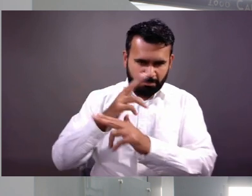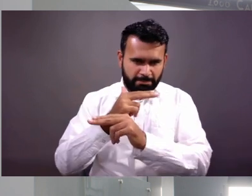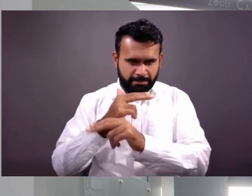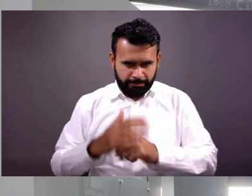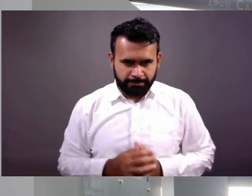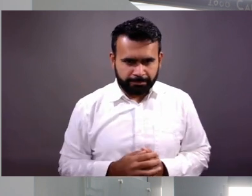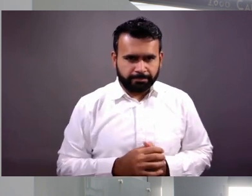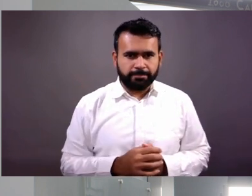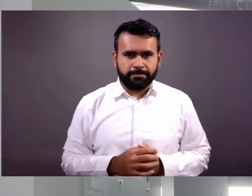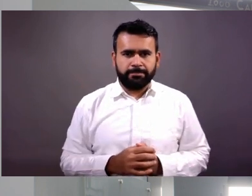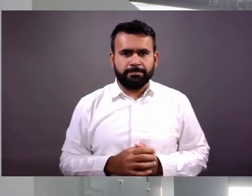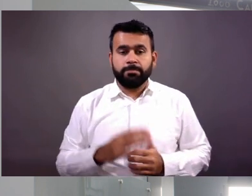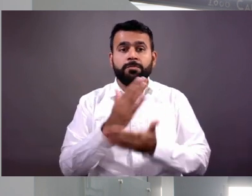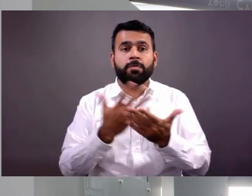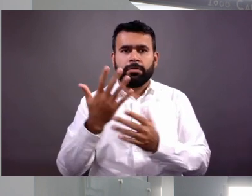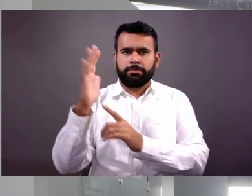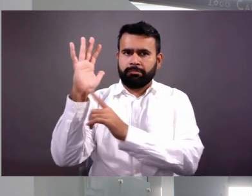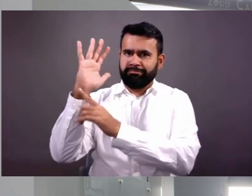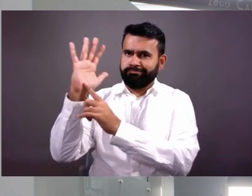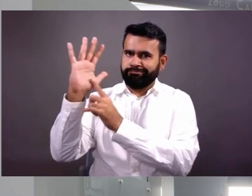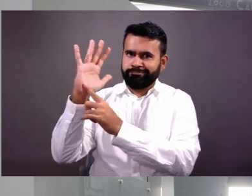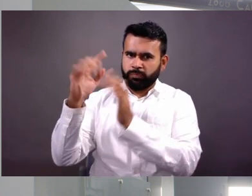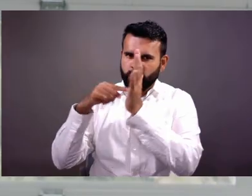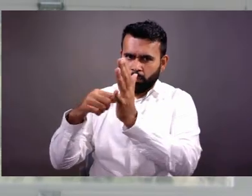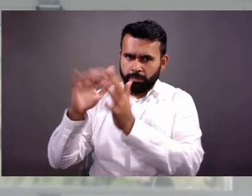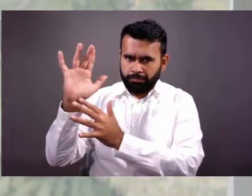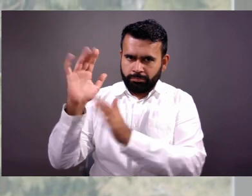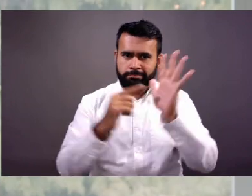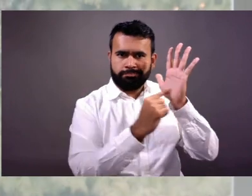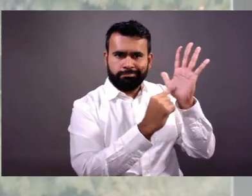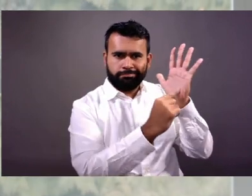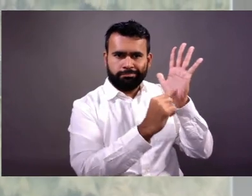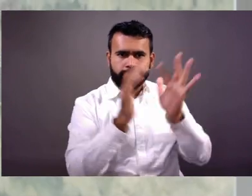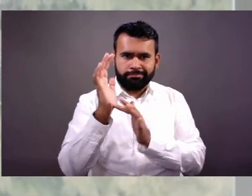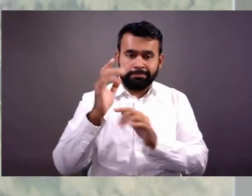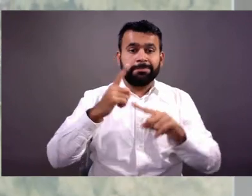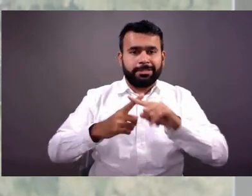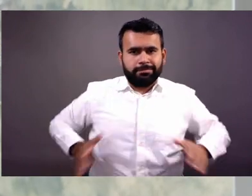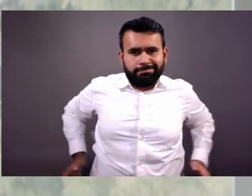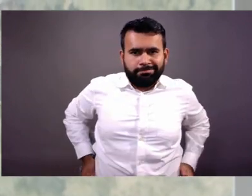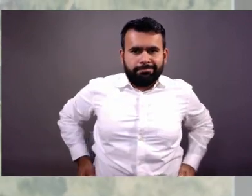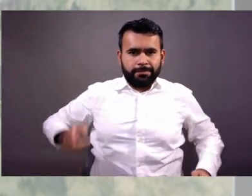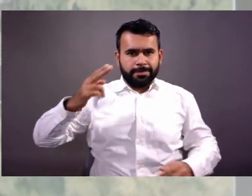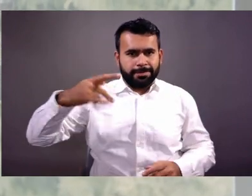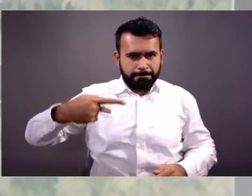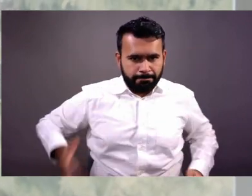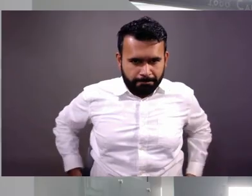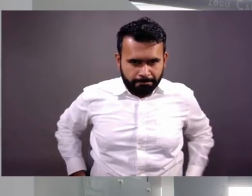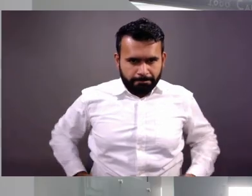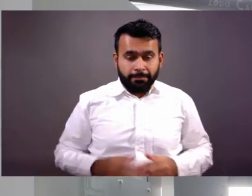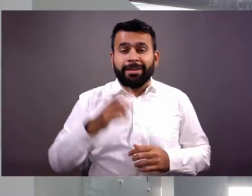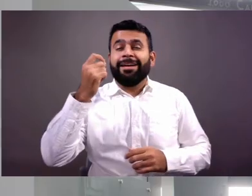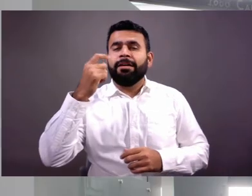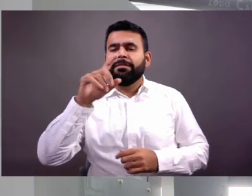the Roger Rabbit. So basically what we're going to do is the crest of your palm right here. On both sides, you're going to attach to your hip like